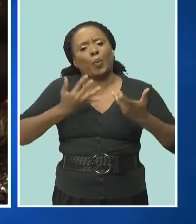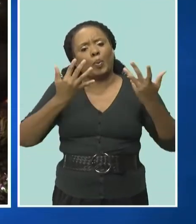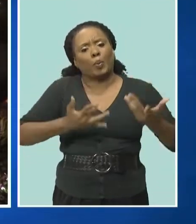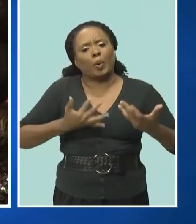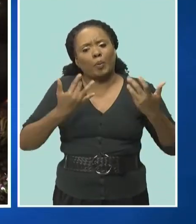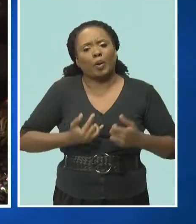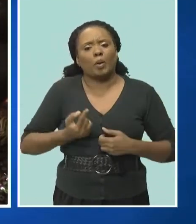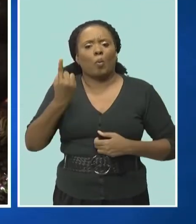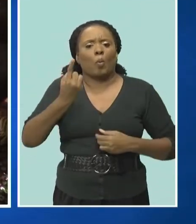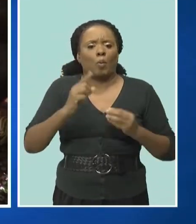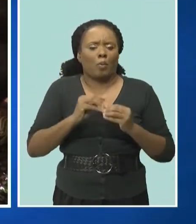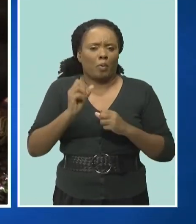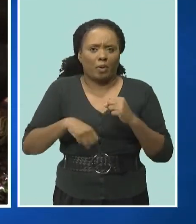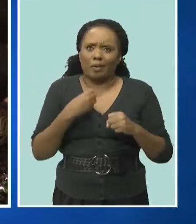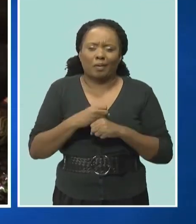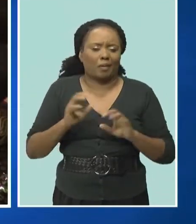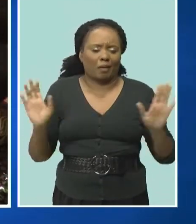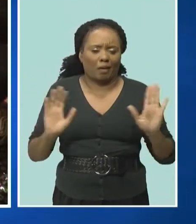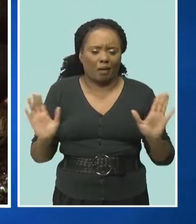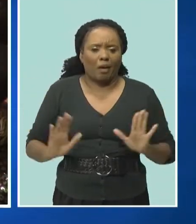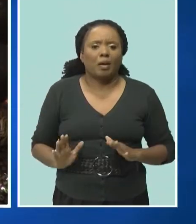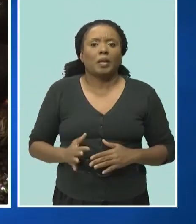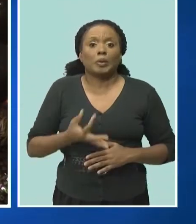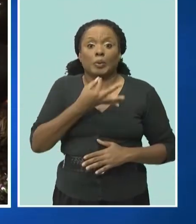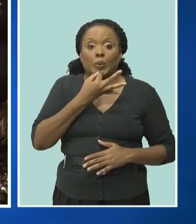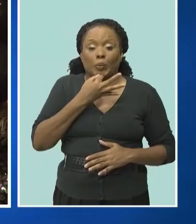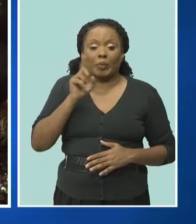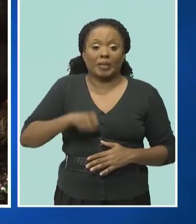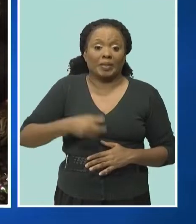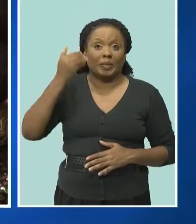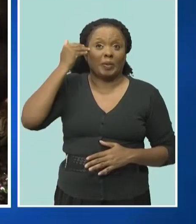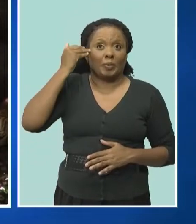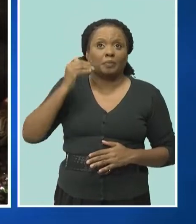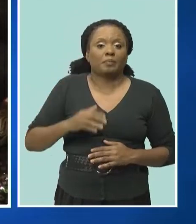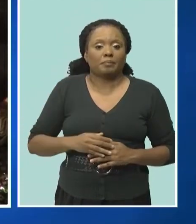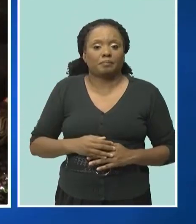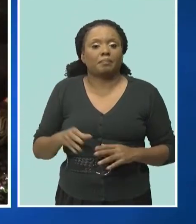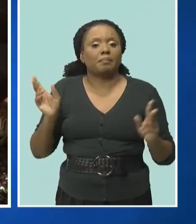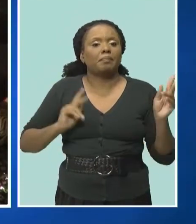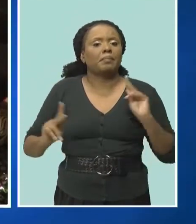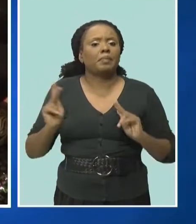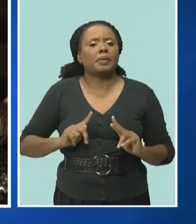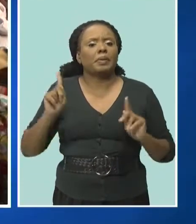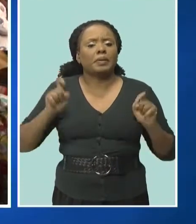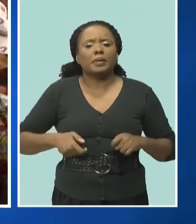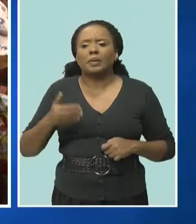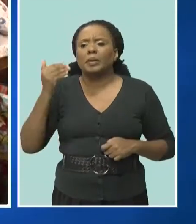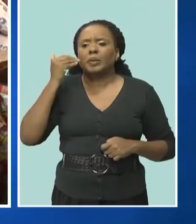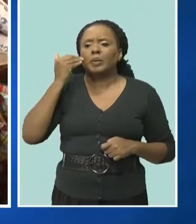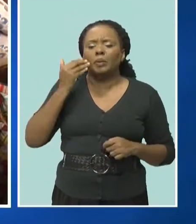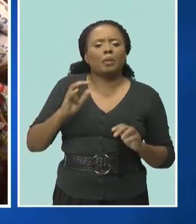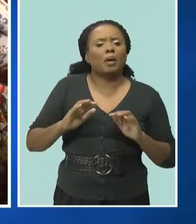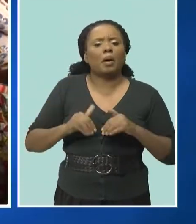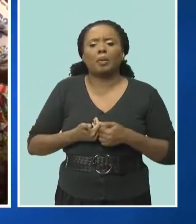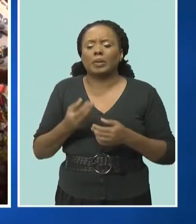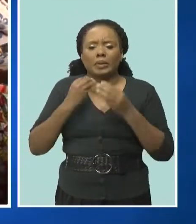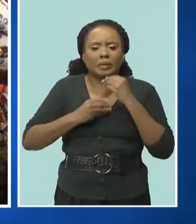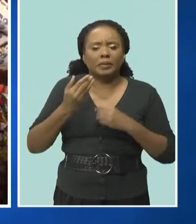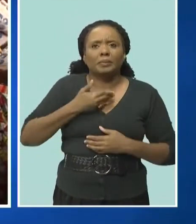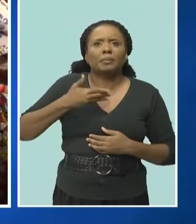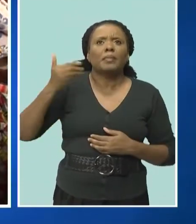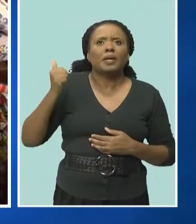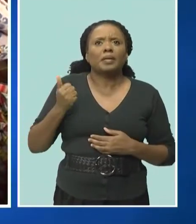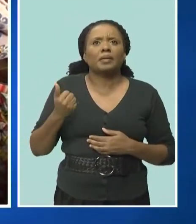food. And Prime Minister Motley adds that citizens must partner with the state to foster best health practices, just as the state partners